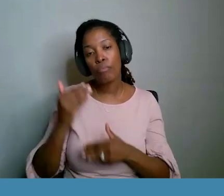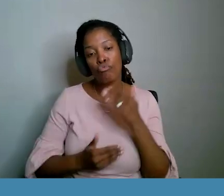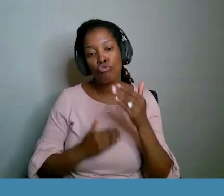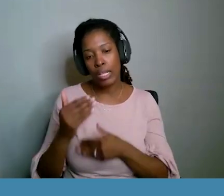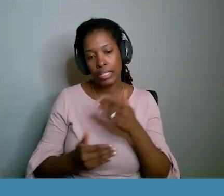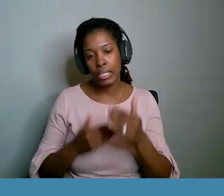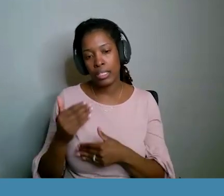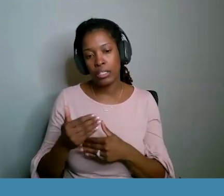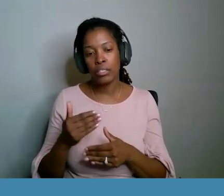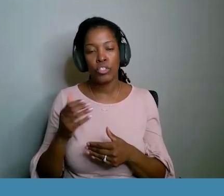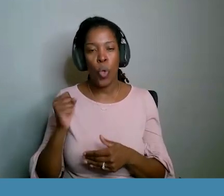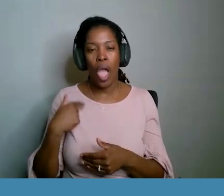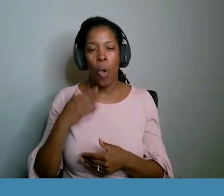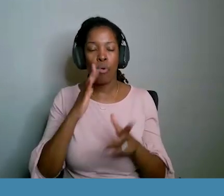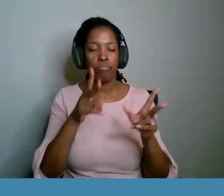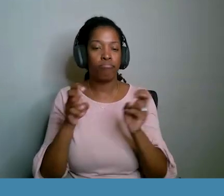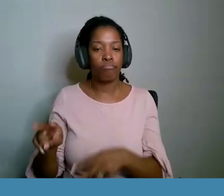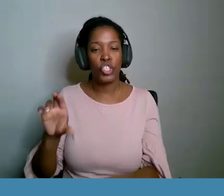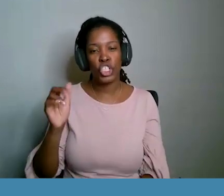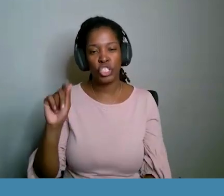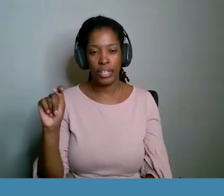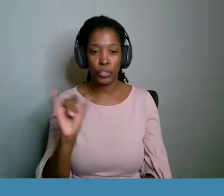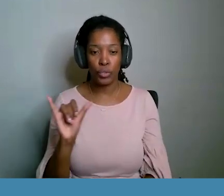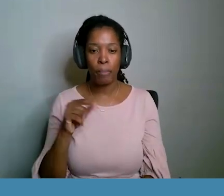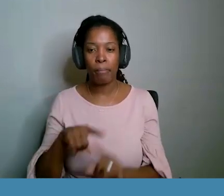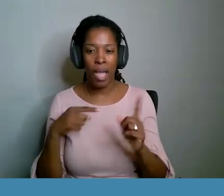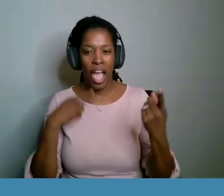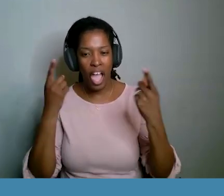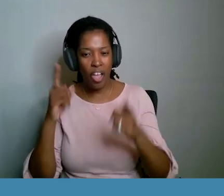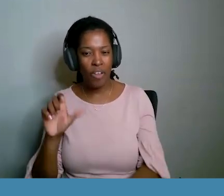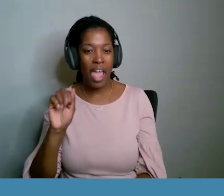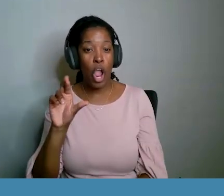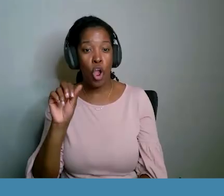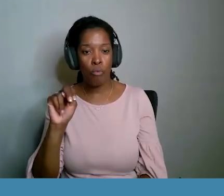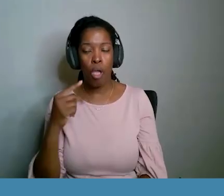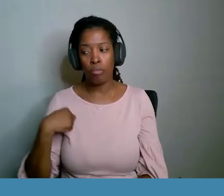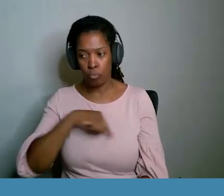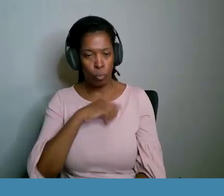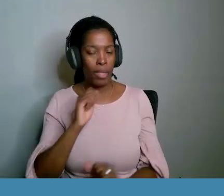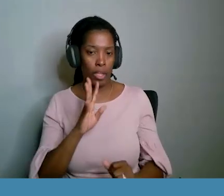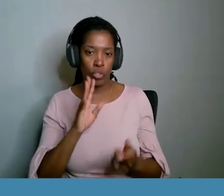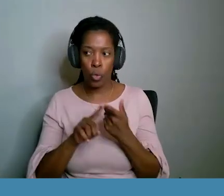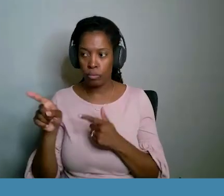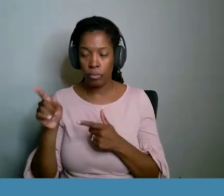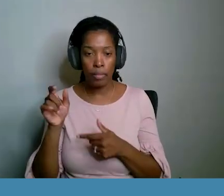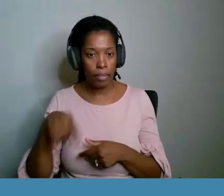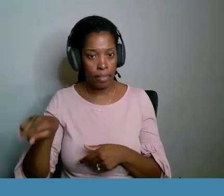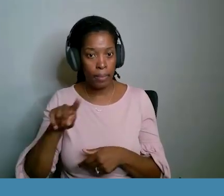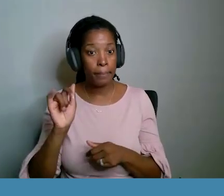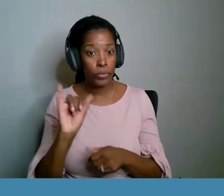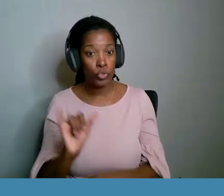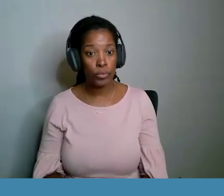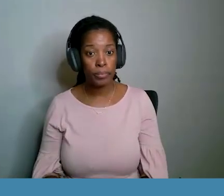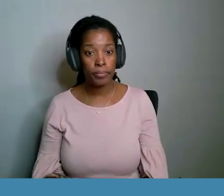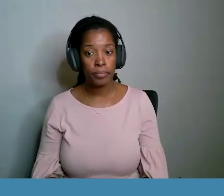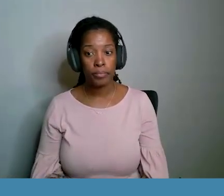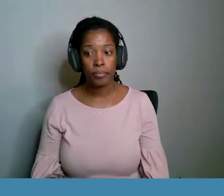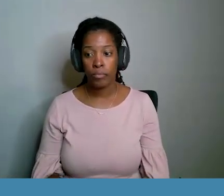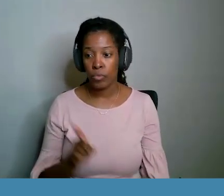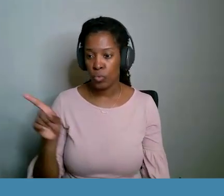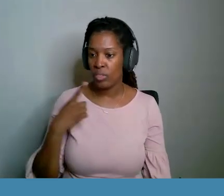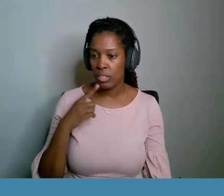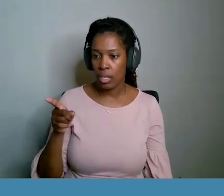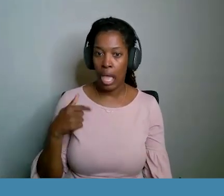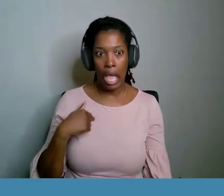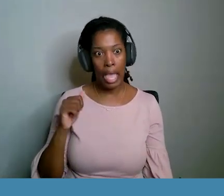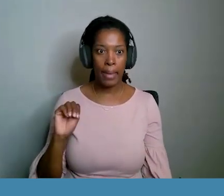So I can post that in the chat as well. But I agree with Aaron. We can also talk with them too. Okay, and you said you are a guardian,